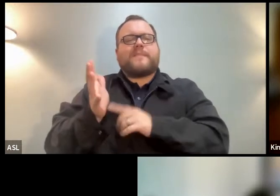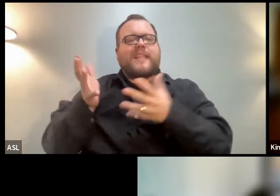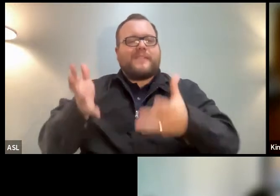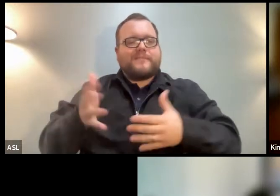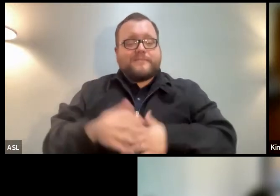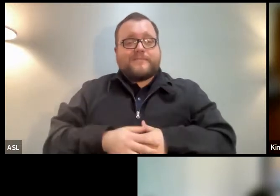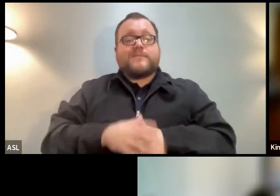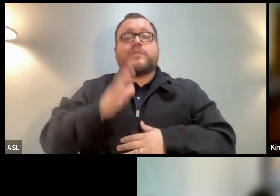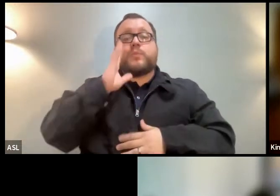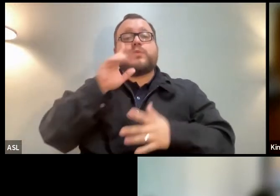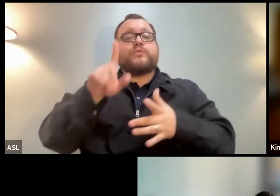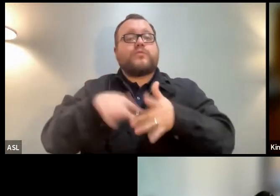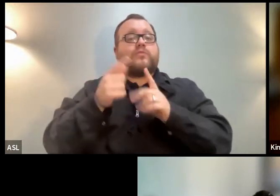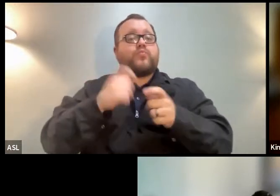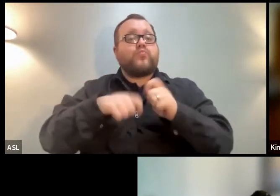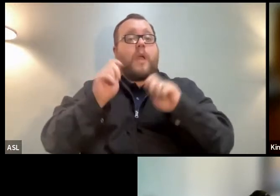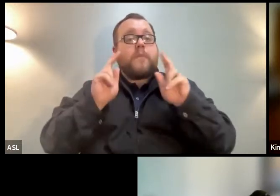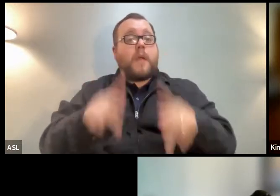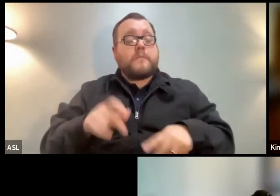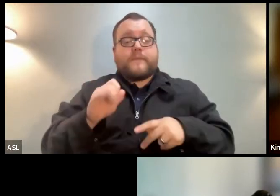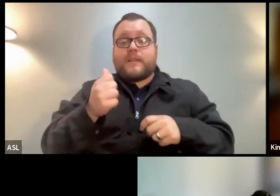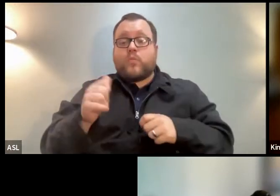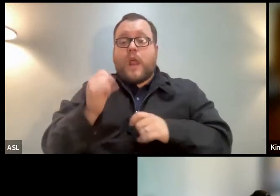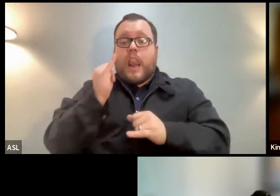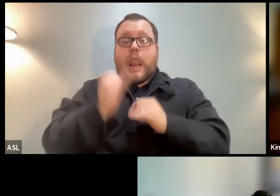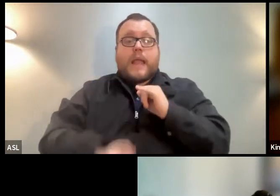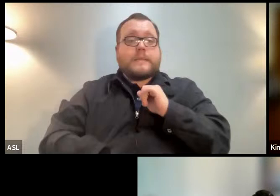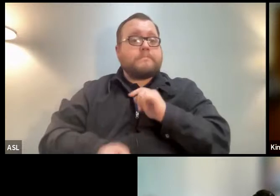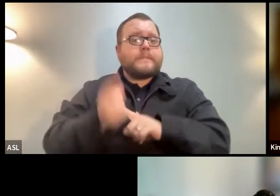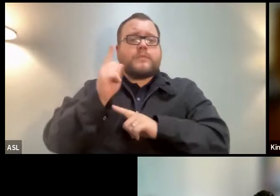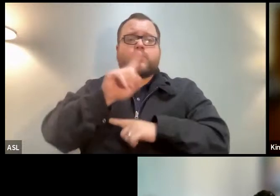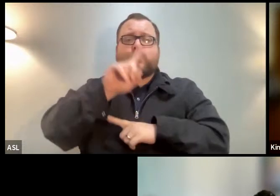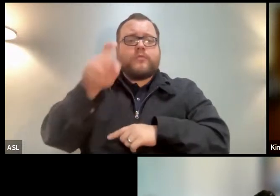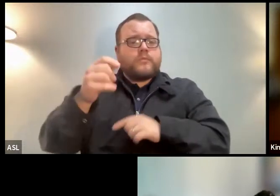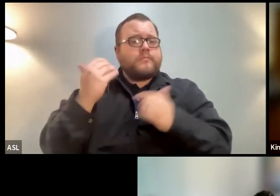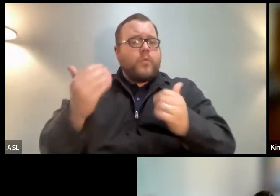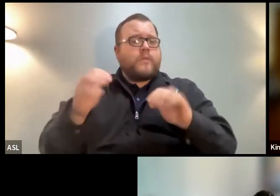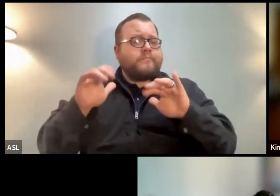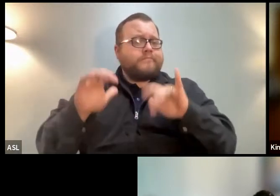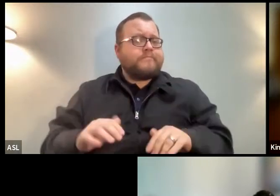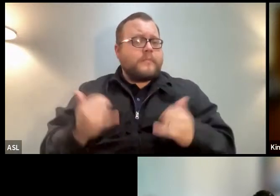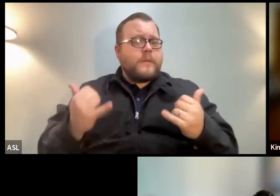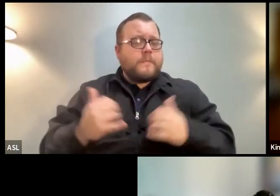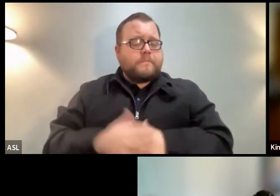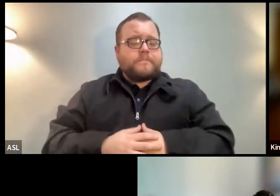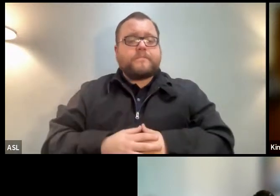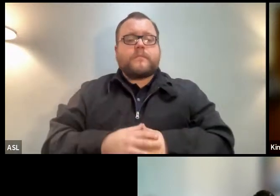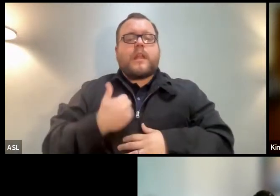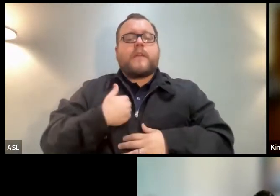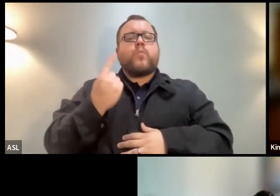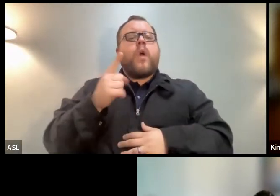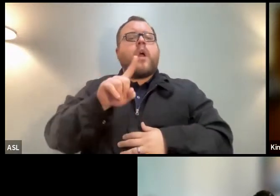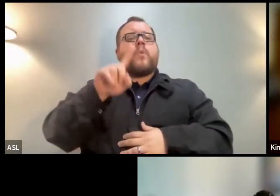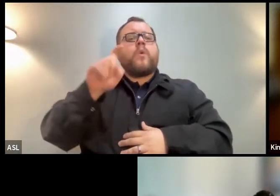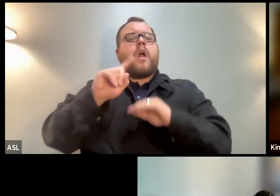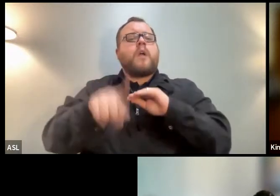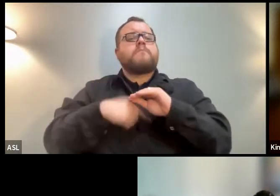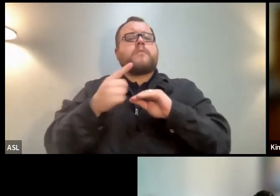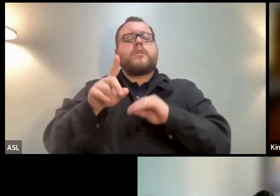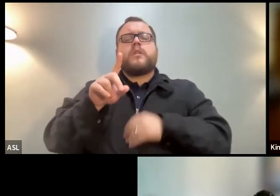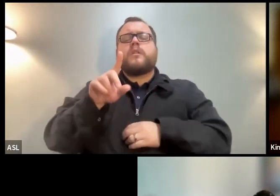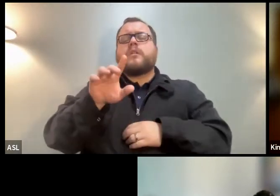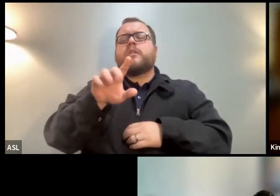so we'll start wrapping up. If anybody has any last minute questions, there's a question about, do you